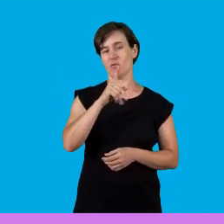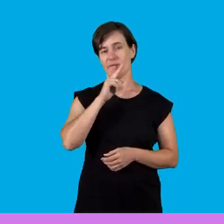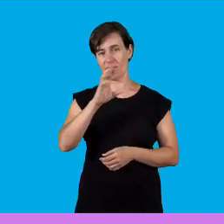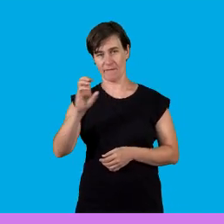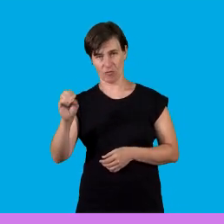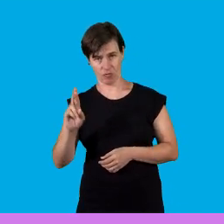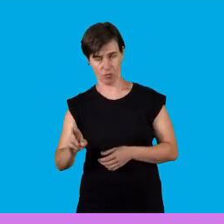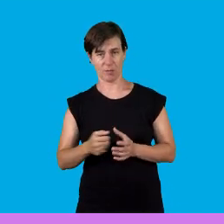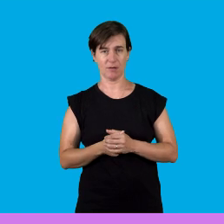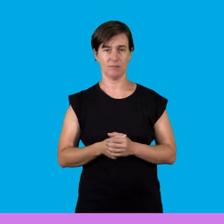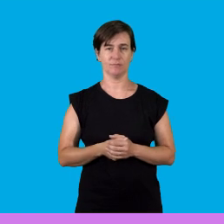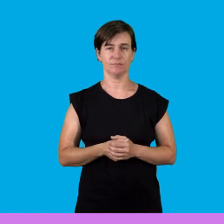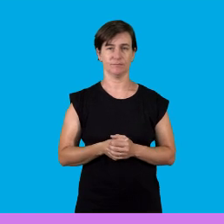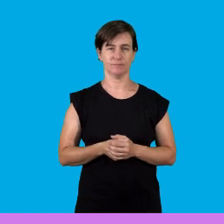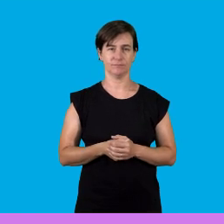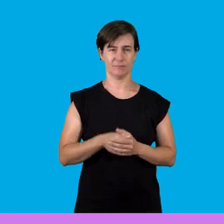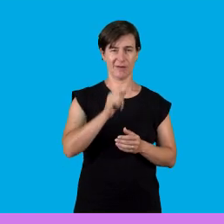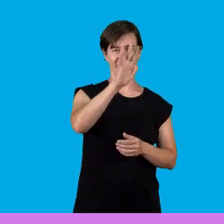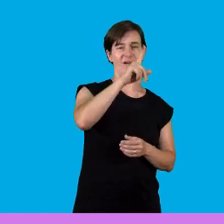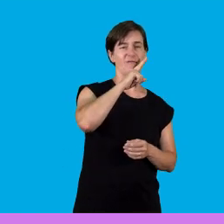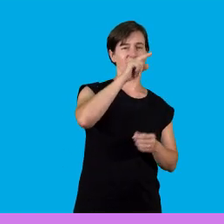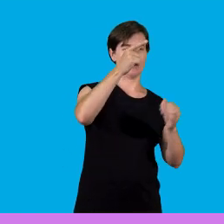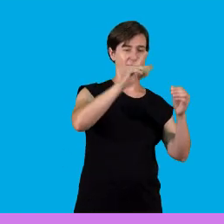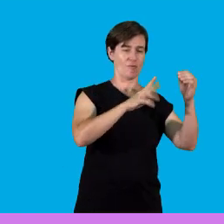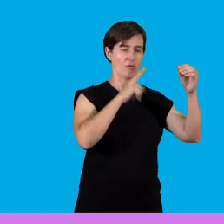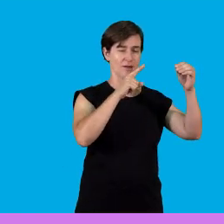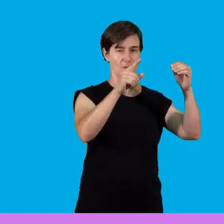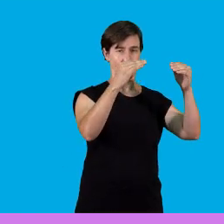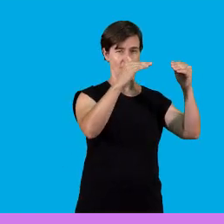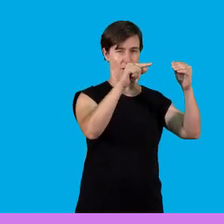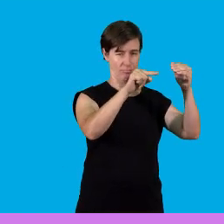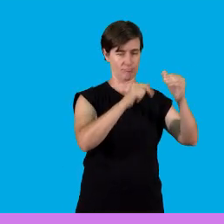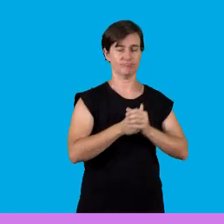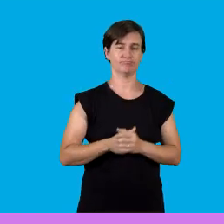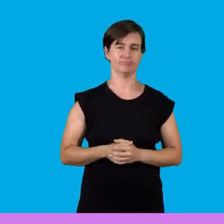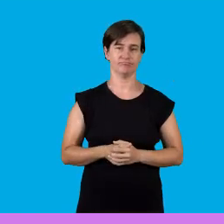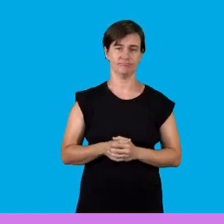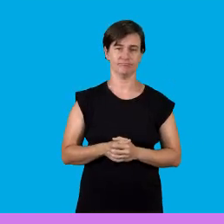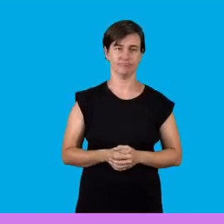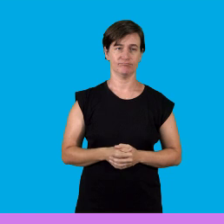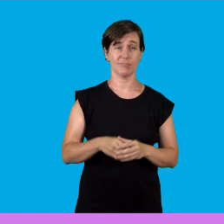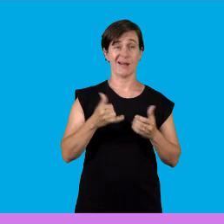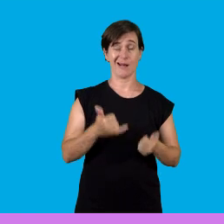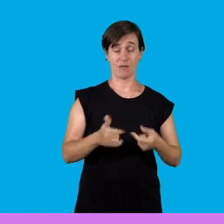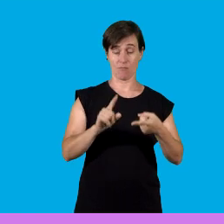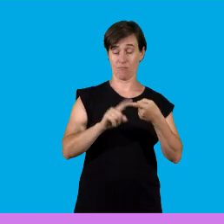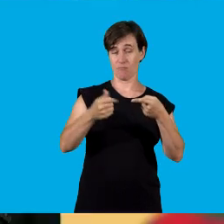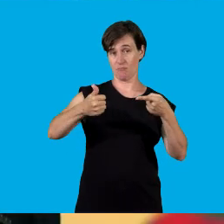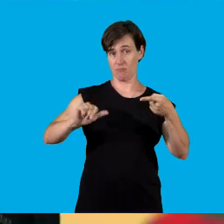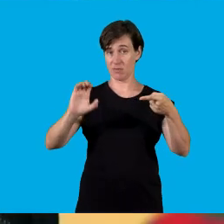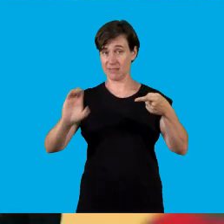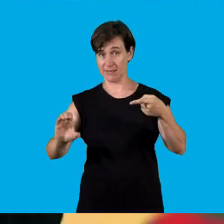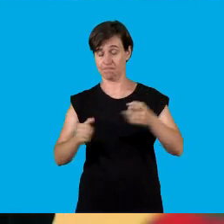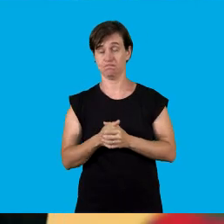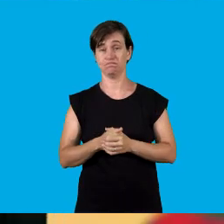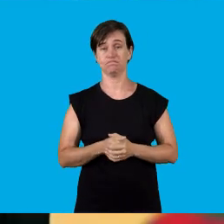is 4,500 between 4,000 and 5,000. Guys, let us now look at question number C. Remember, as